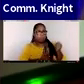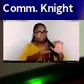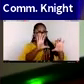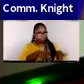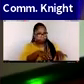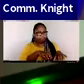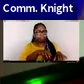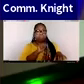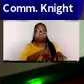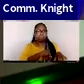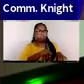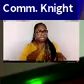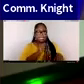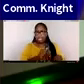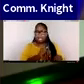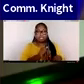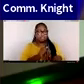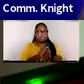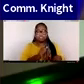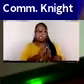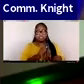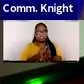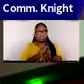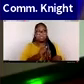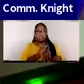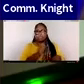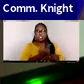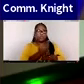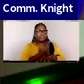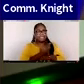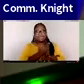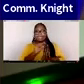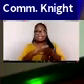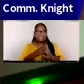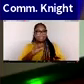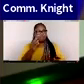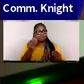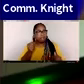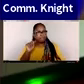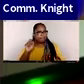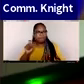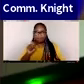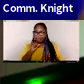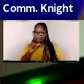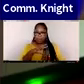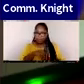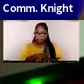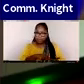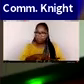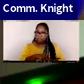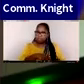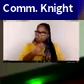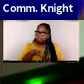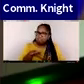not on the city tax rolls for property taxes. I can only imagine